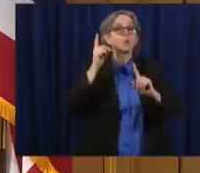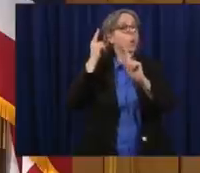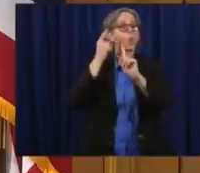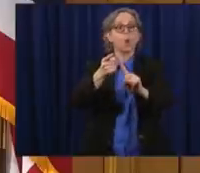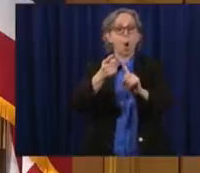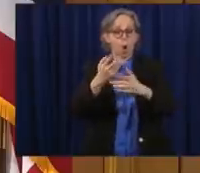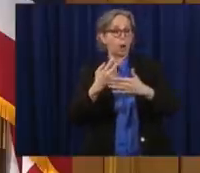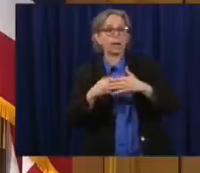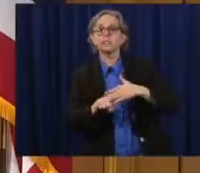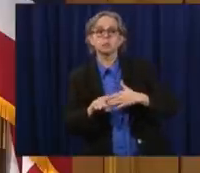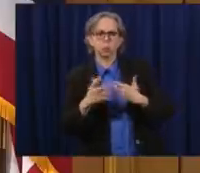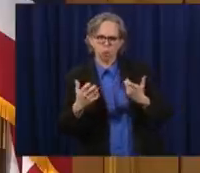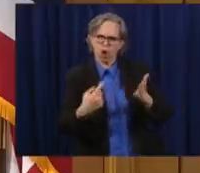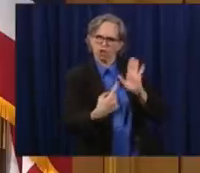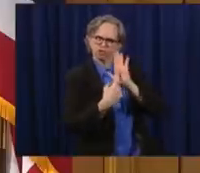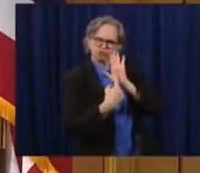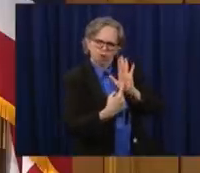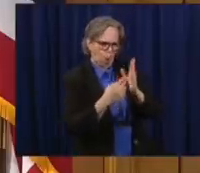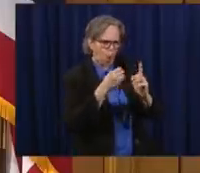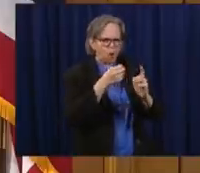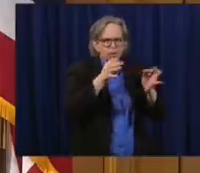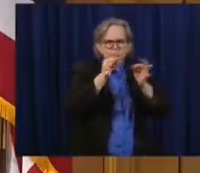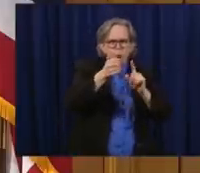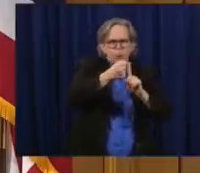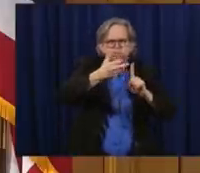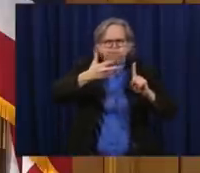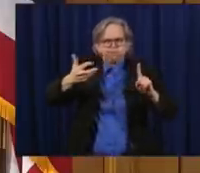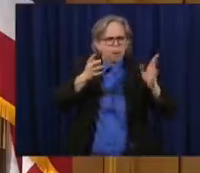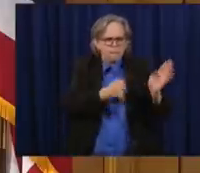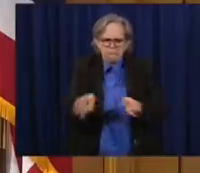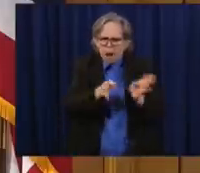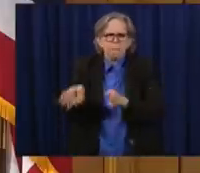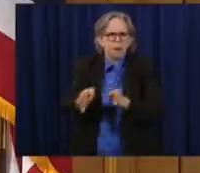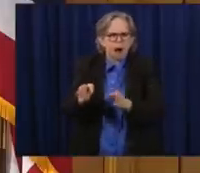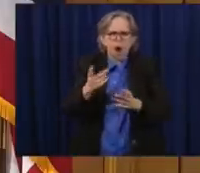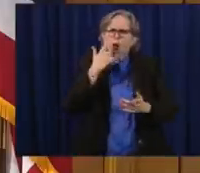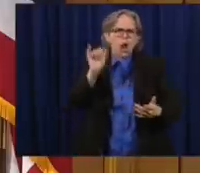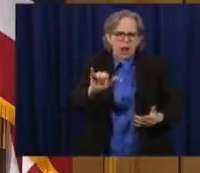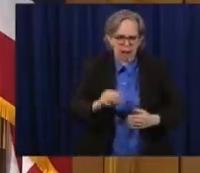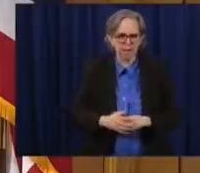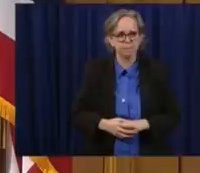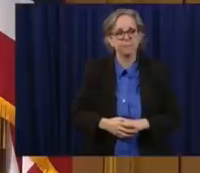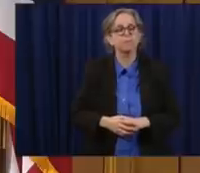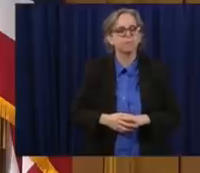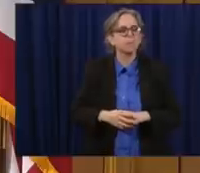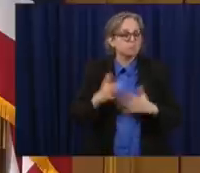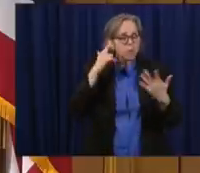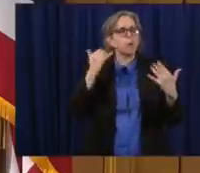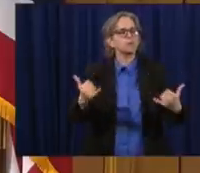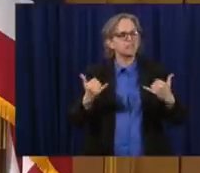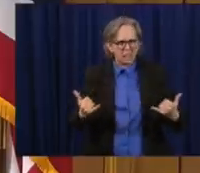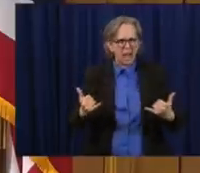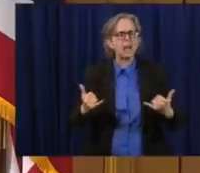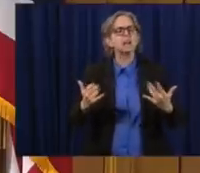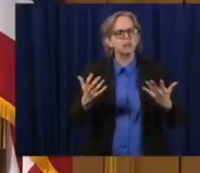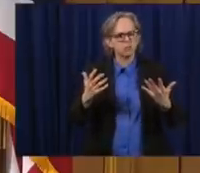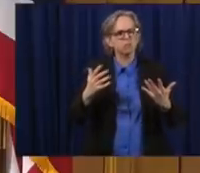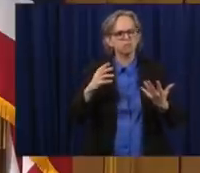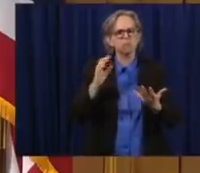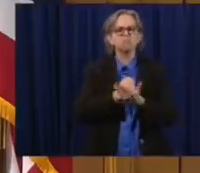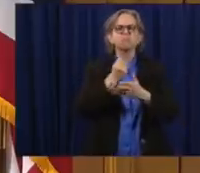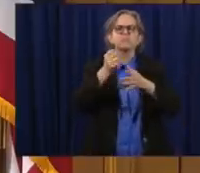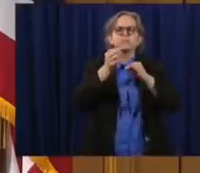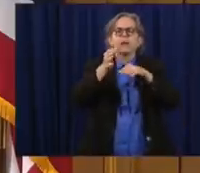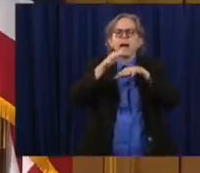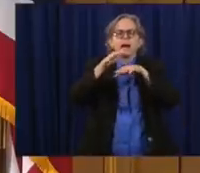days, talk about how that plan is actually going to work. But I thought today it might be a little aspirational, what